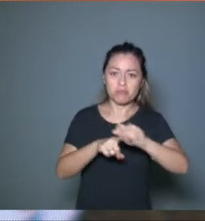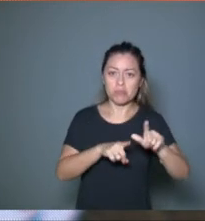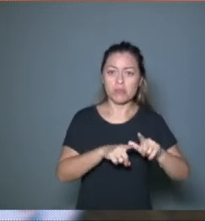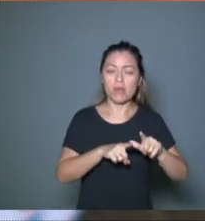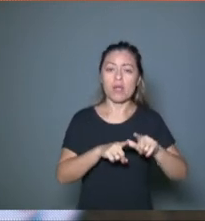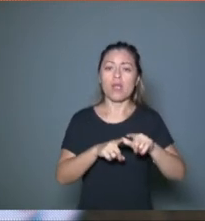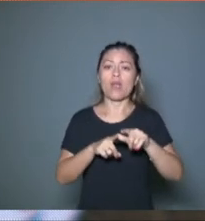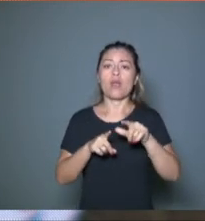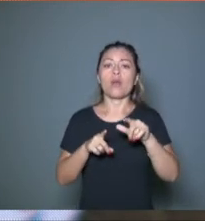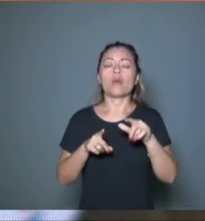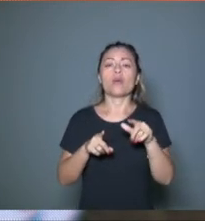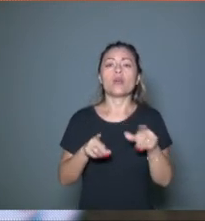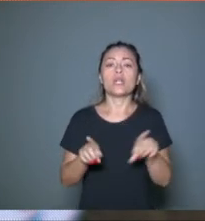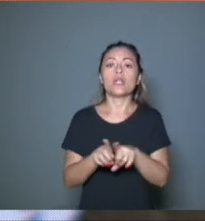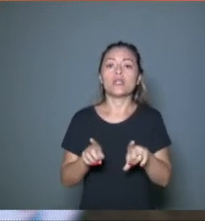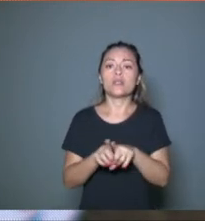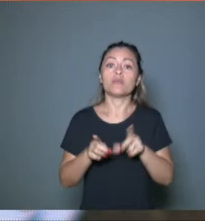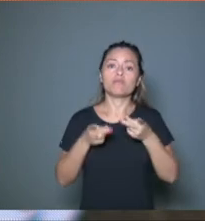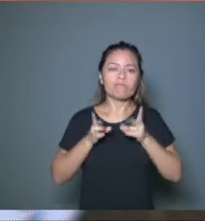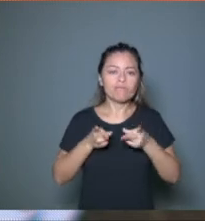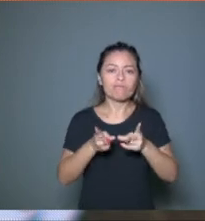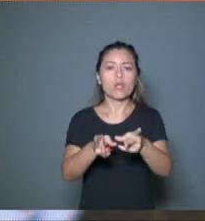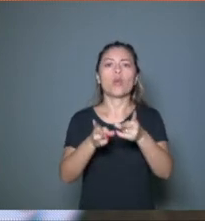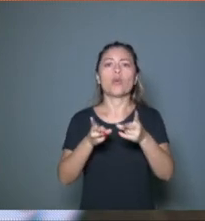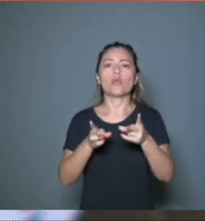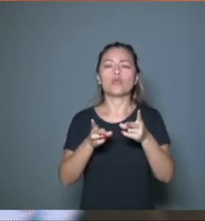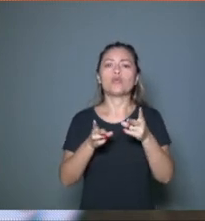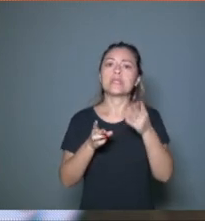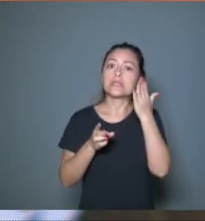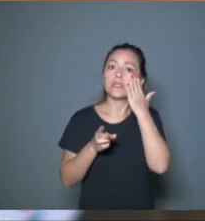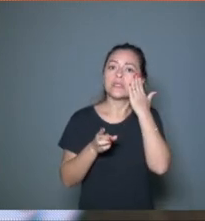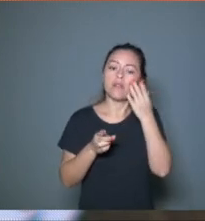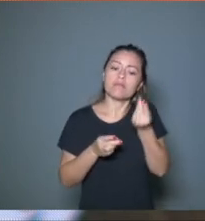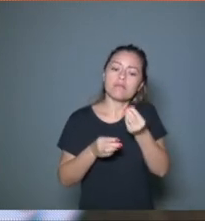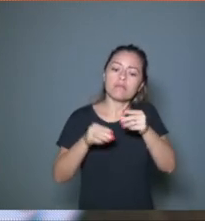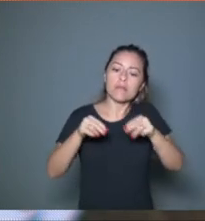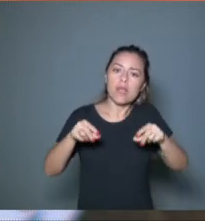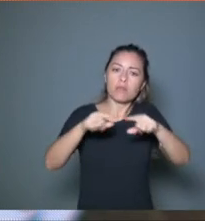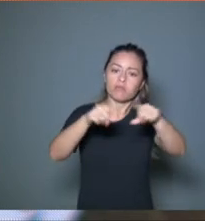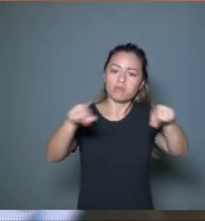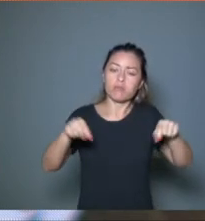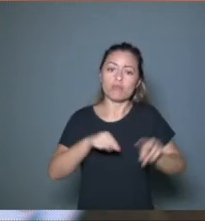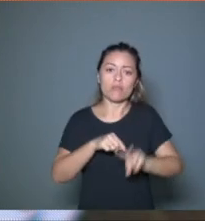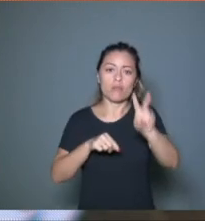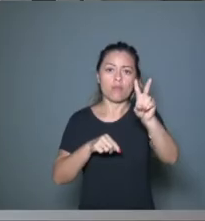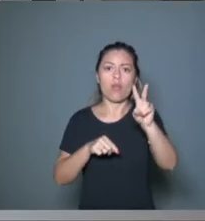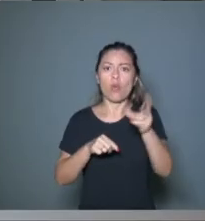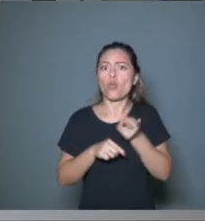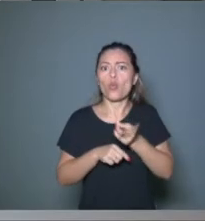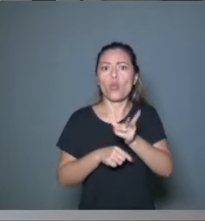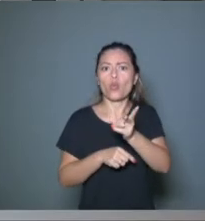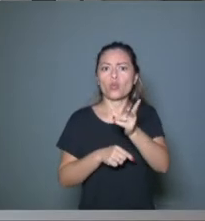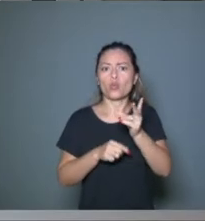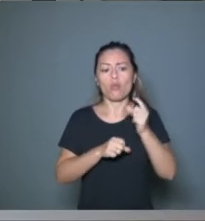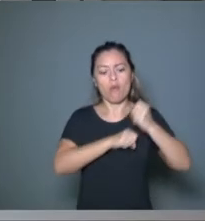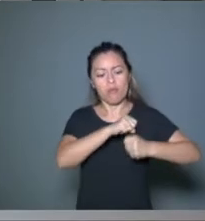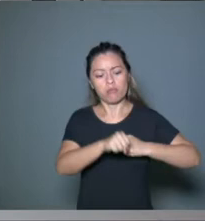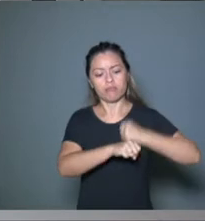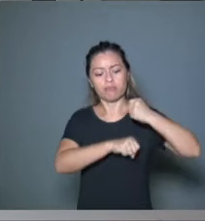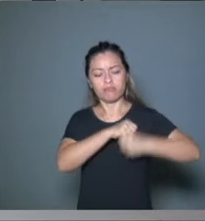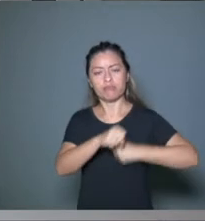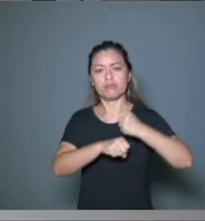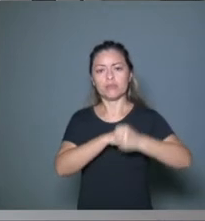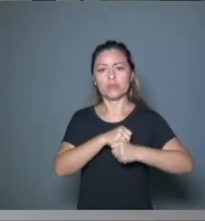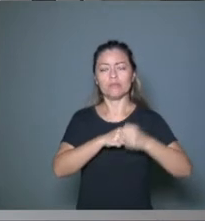years, we've been leasing a lot, and it's diluted our land portfolio. So we think that land price appreciation will